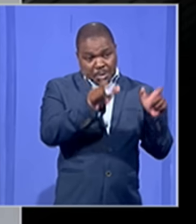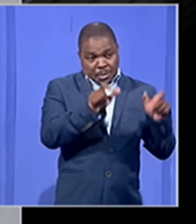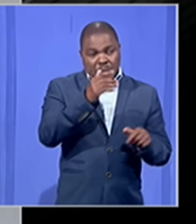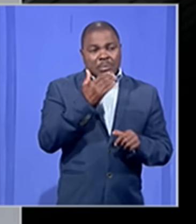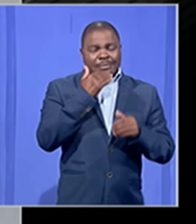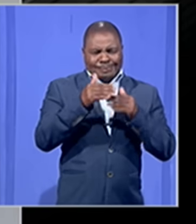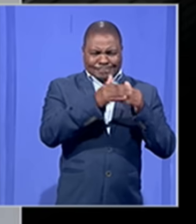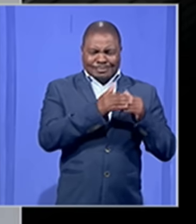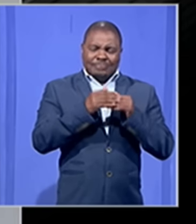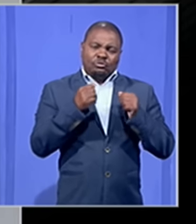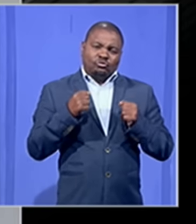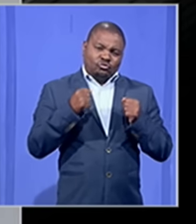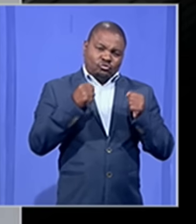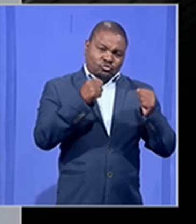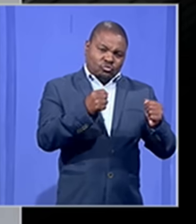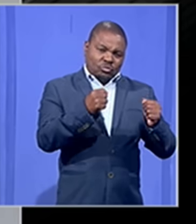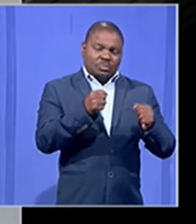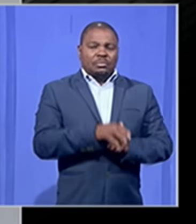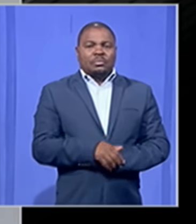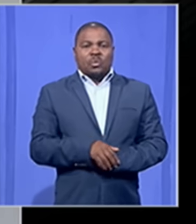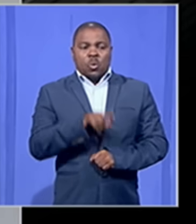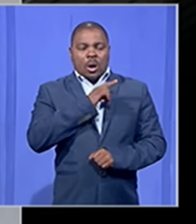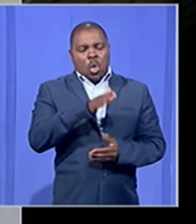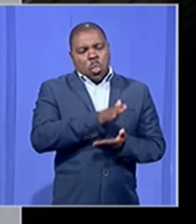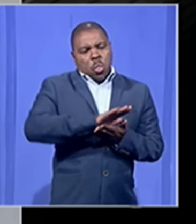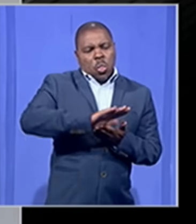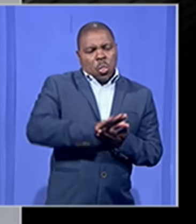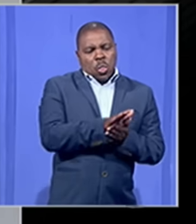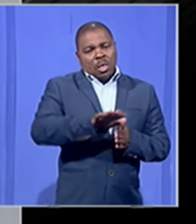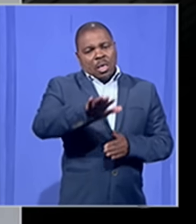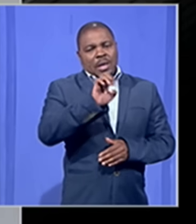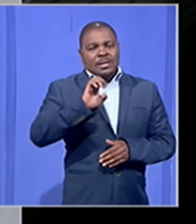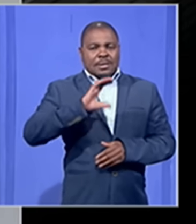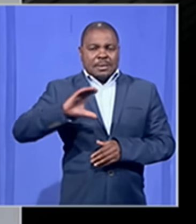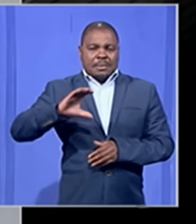extra cautious as it is wet and slippery in some parts of the Eastern Cape.